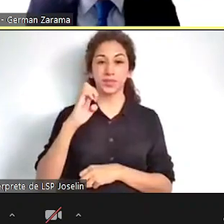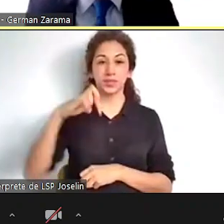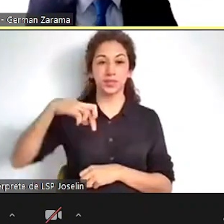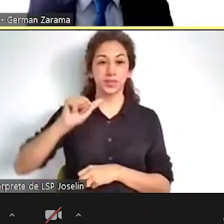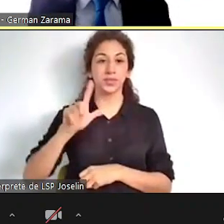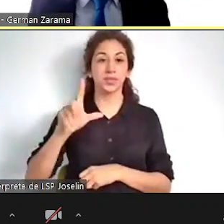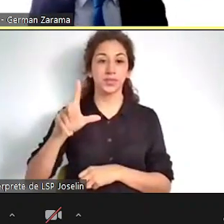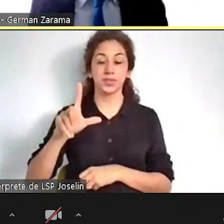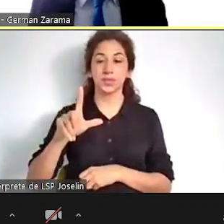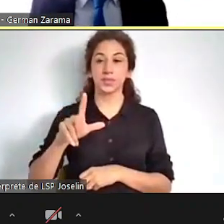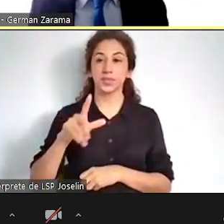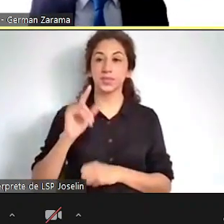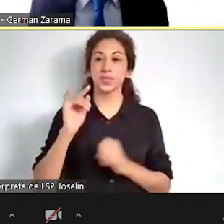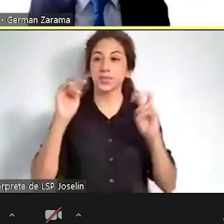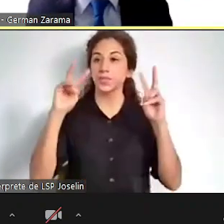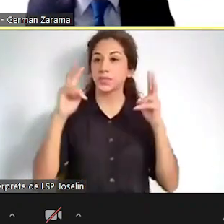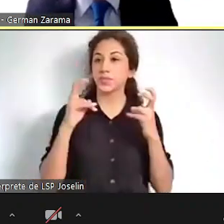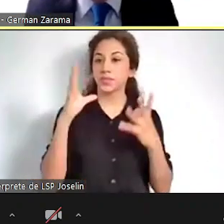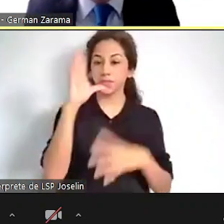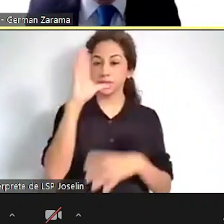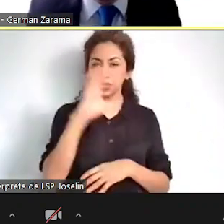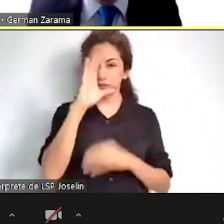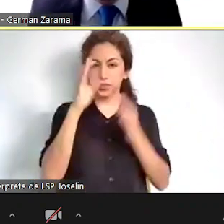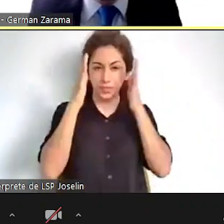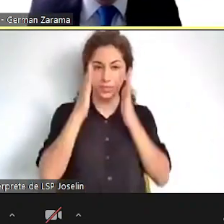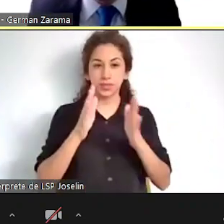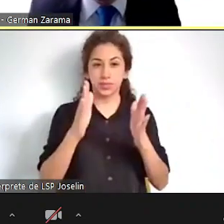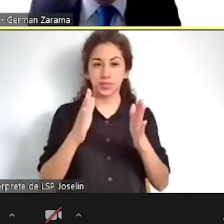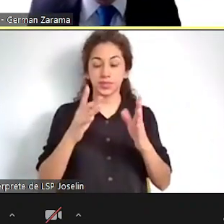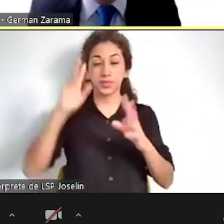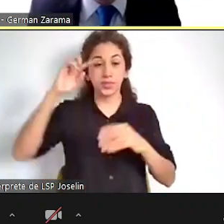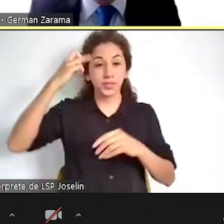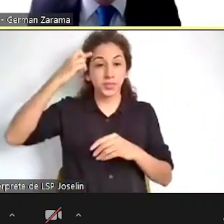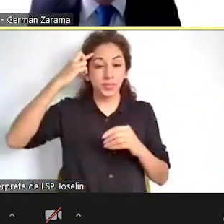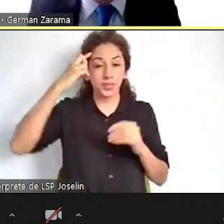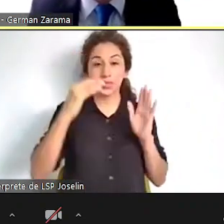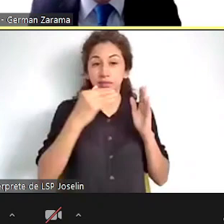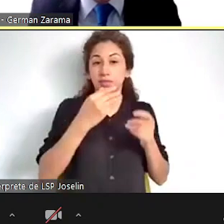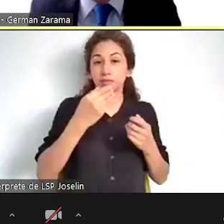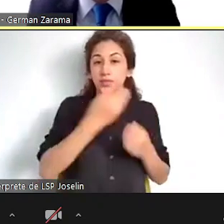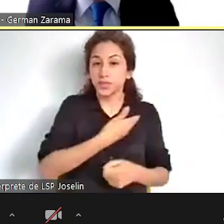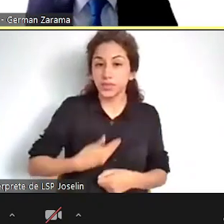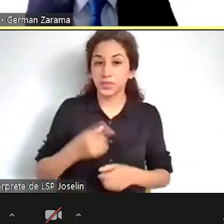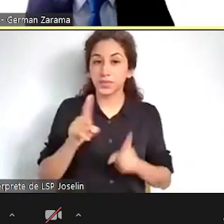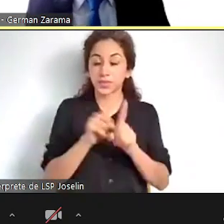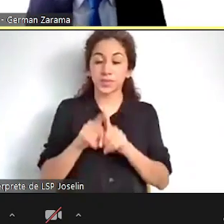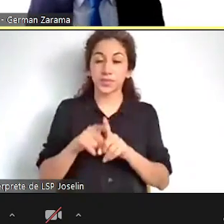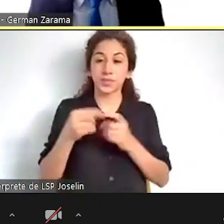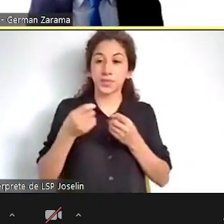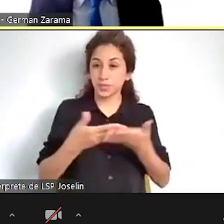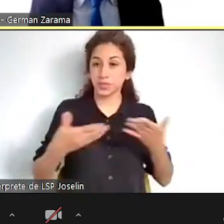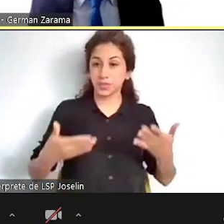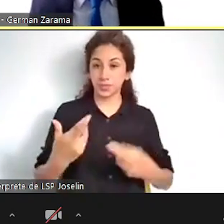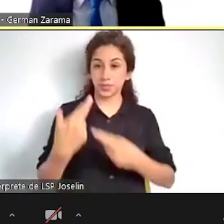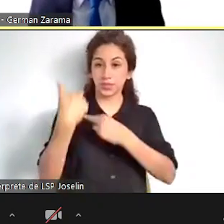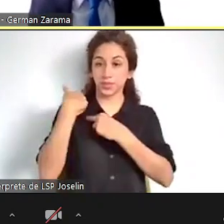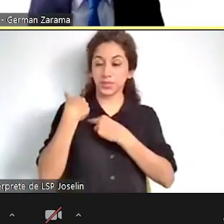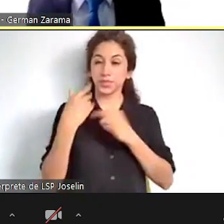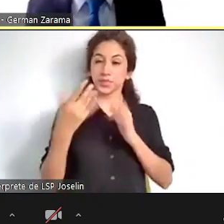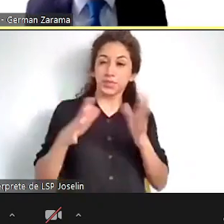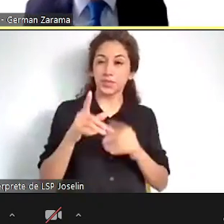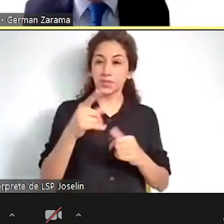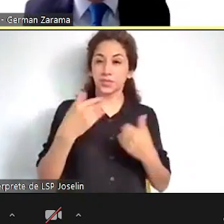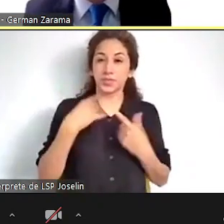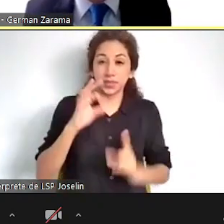especially from the experience in sepal what will be a coherent focus in public policies in terms of responsible business